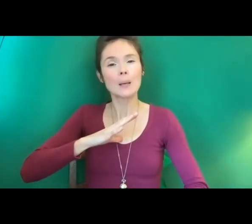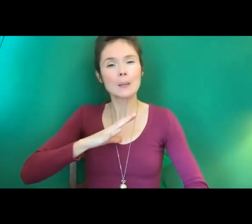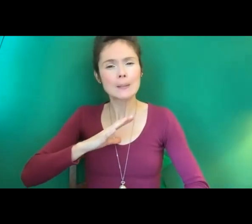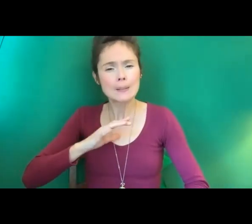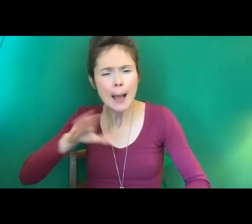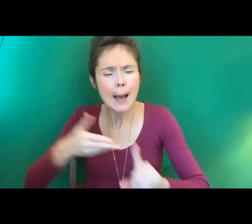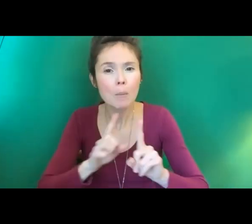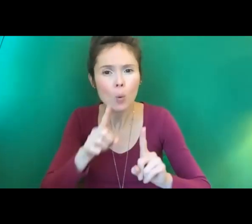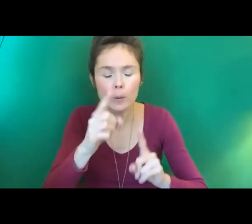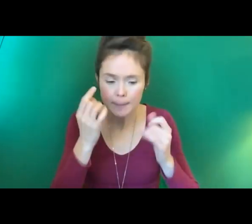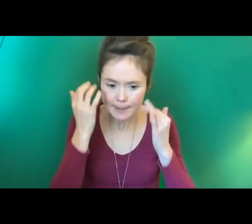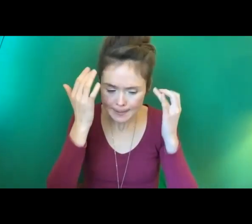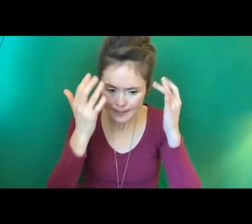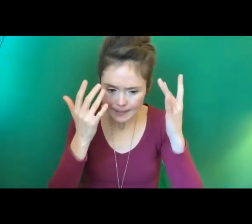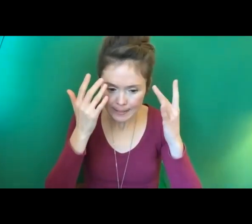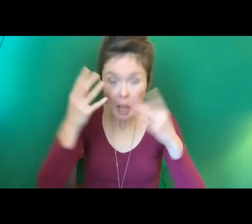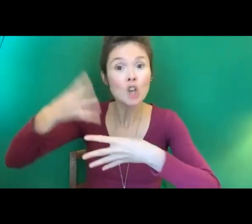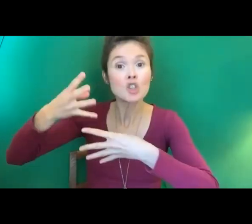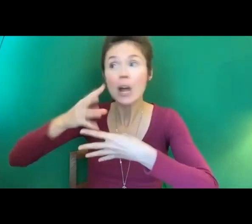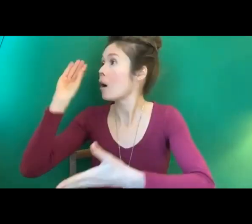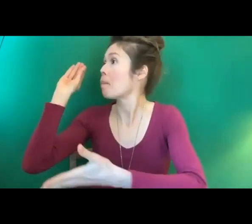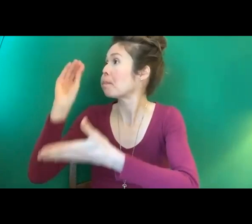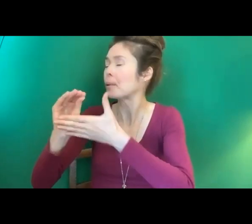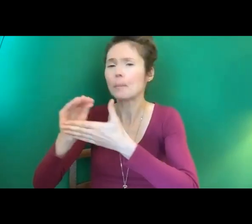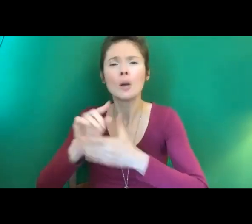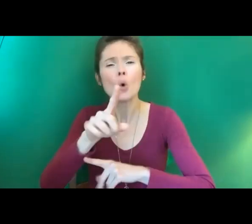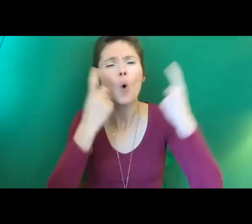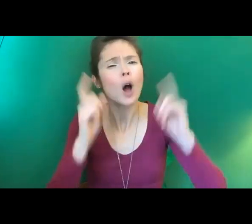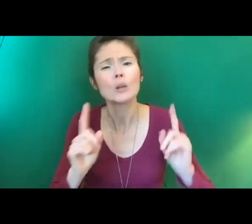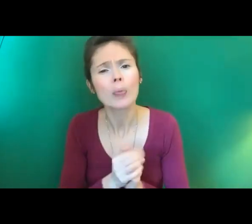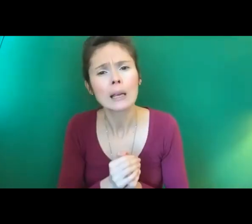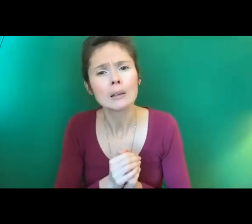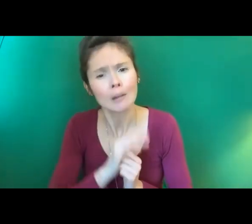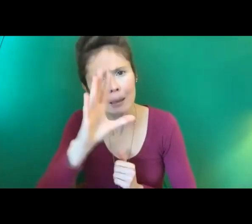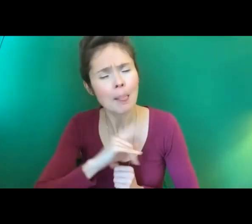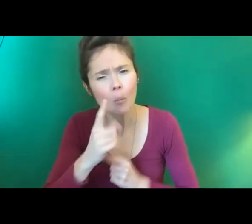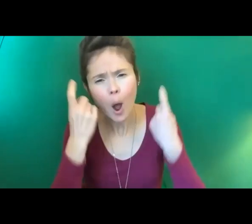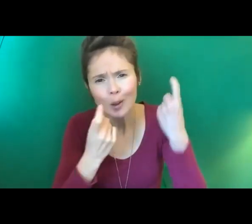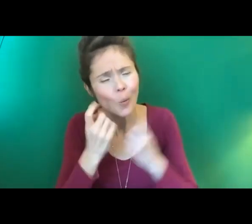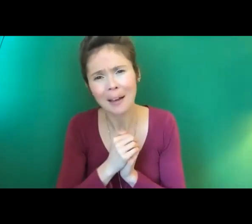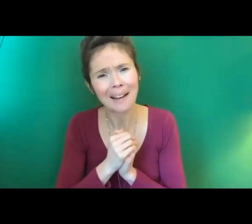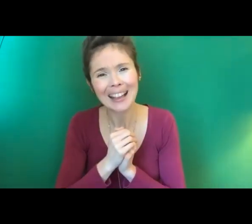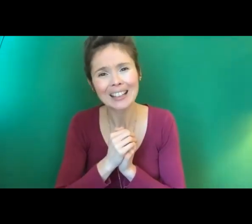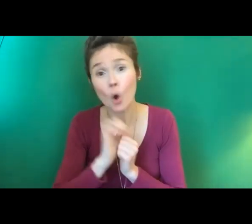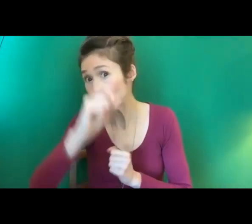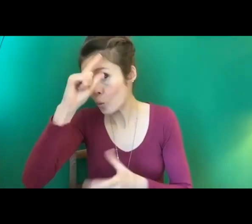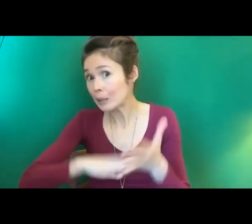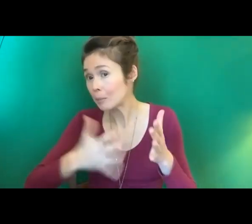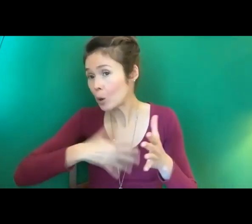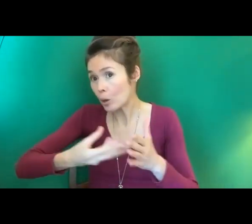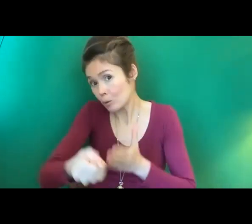in the comments and in the chat. Say what you're thinking, share your experiences. And also, if you've got